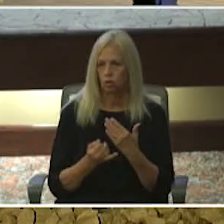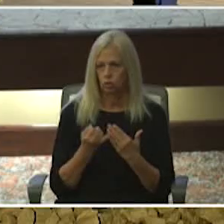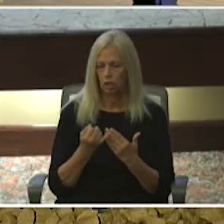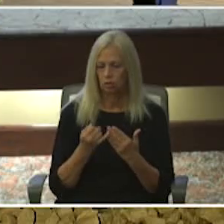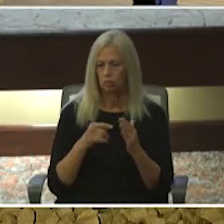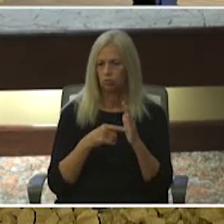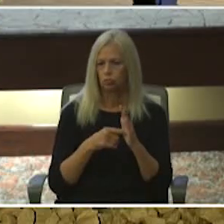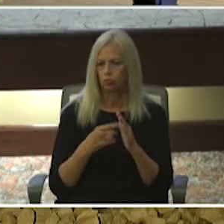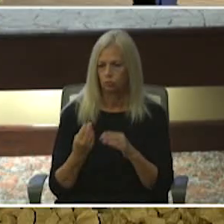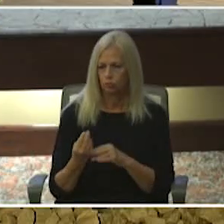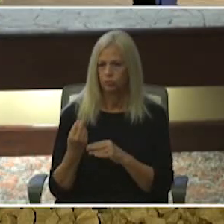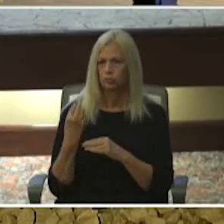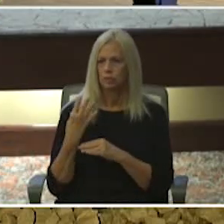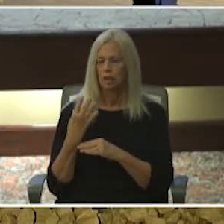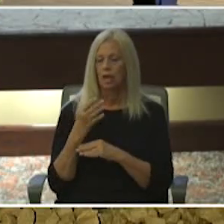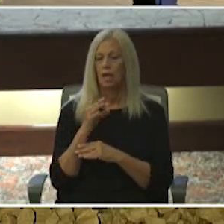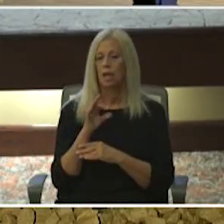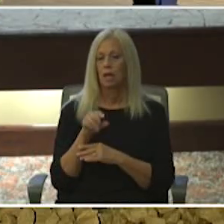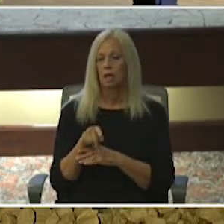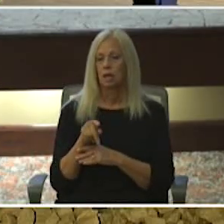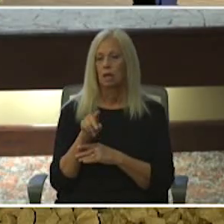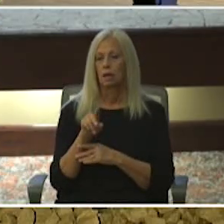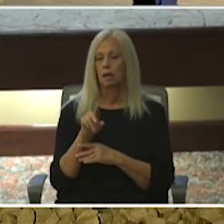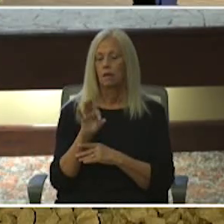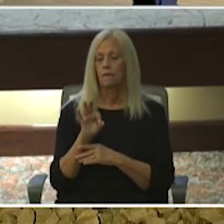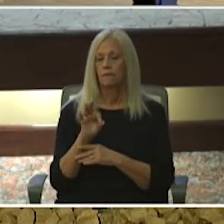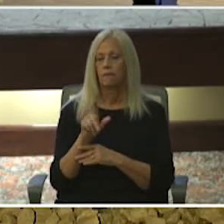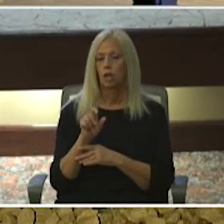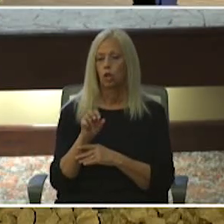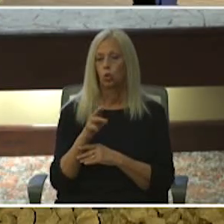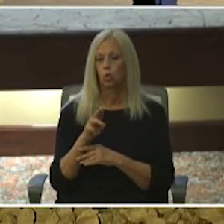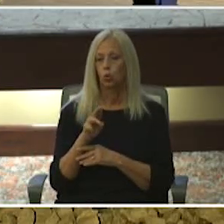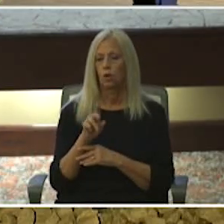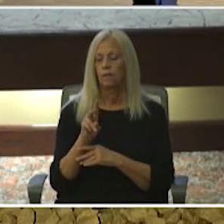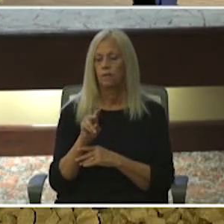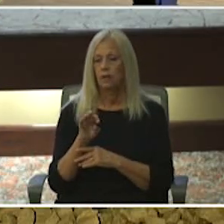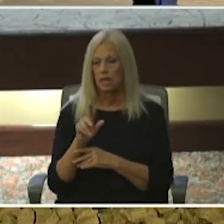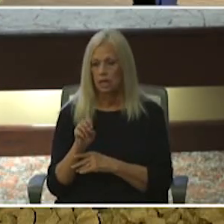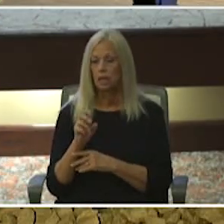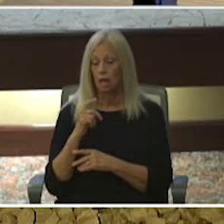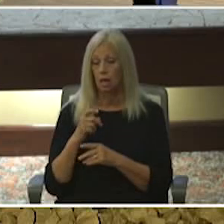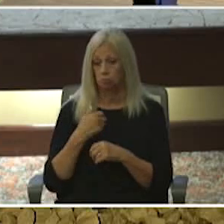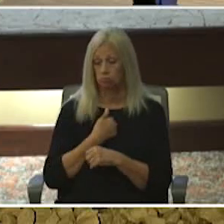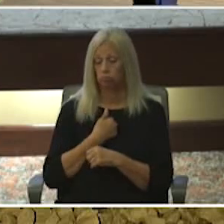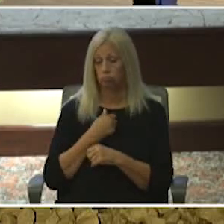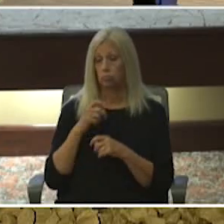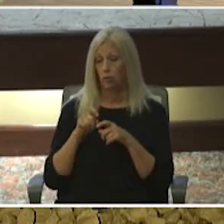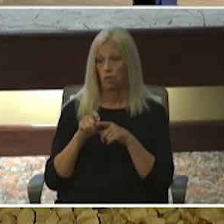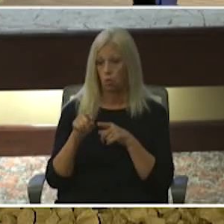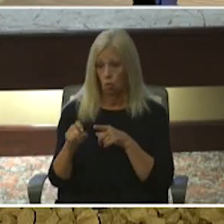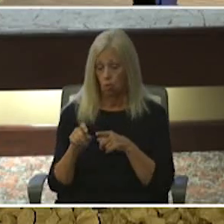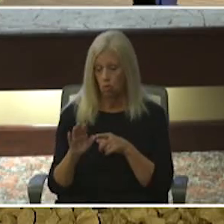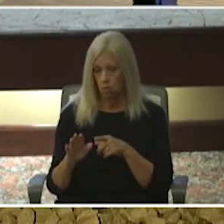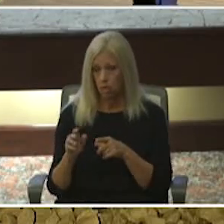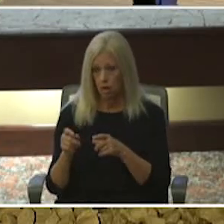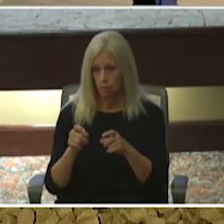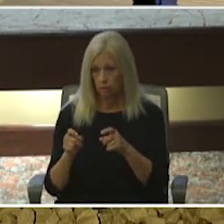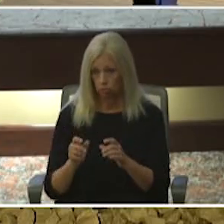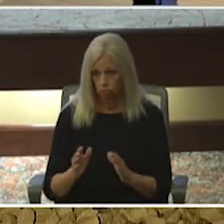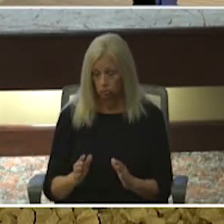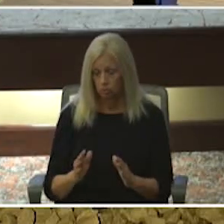the project they did in Pflugerville. I personally called Pflugerville's management. They had